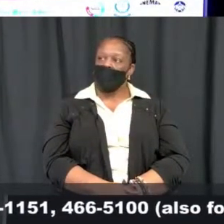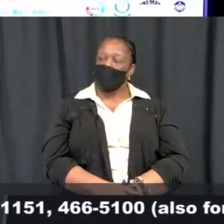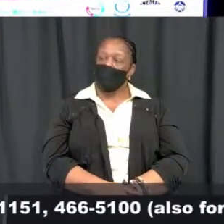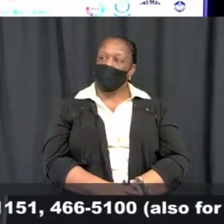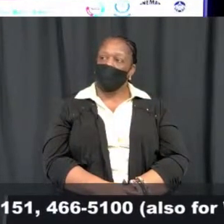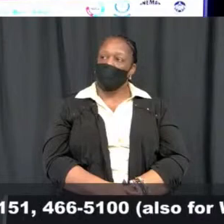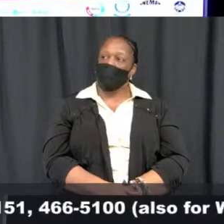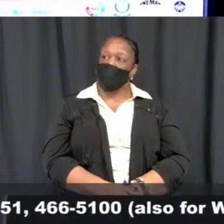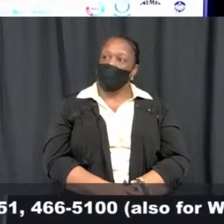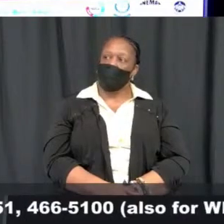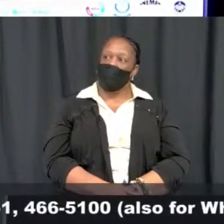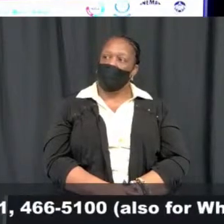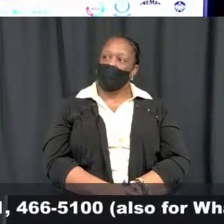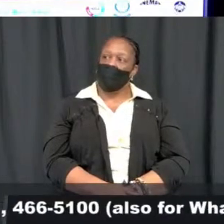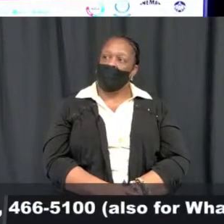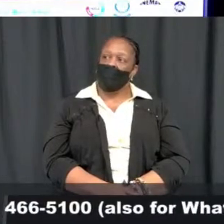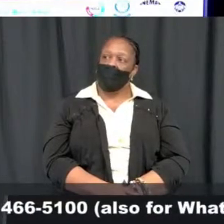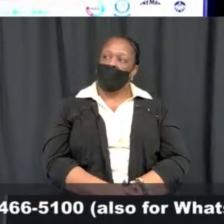time in the